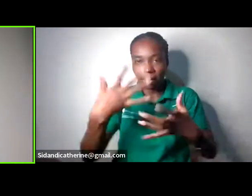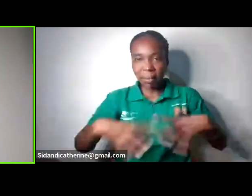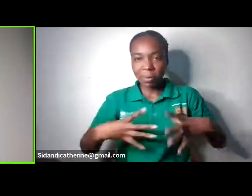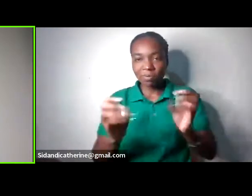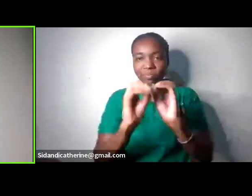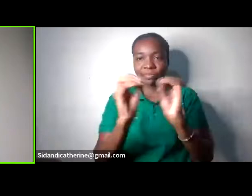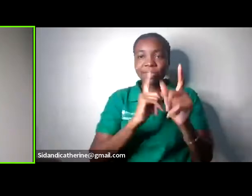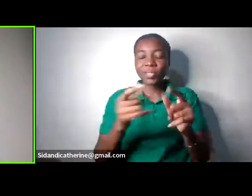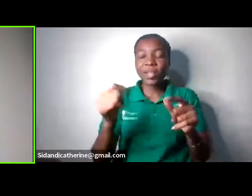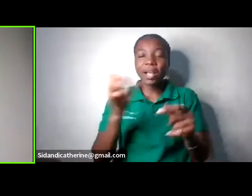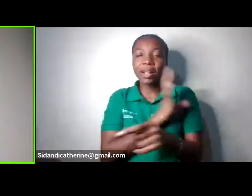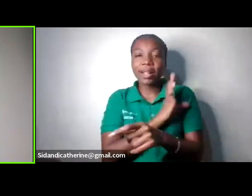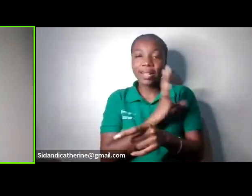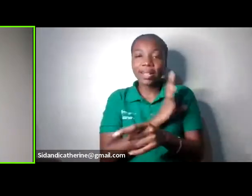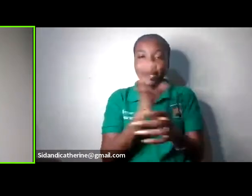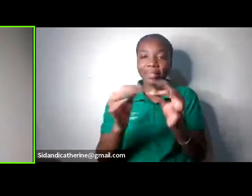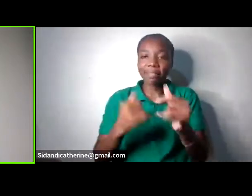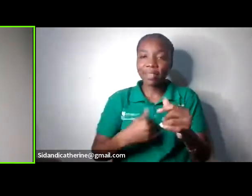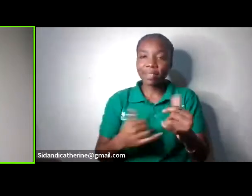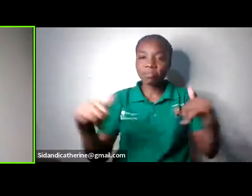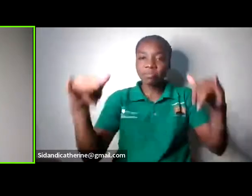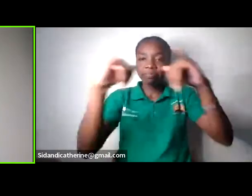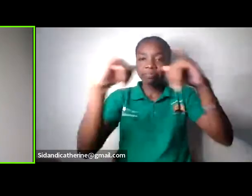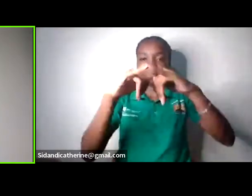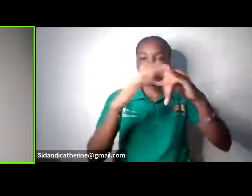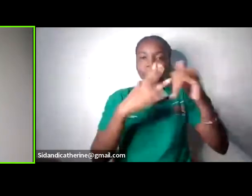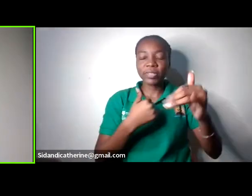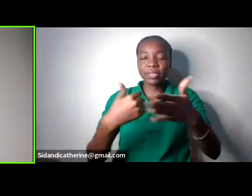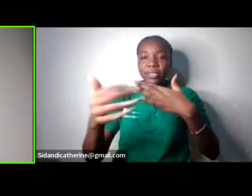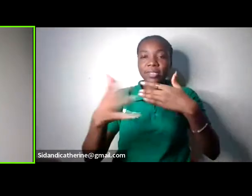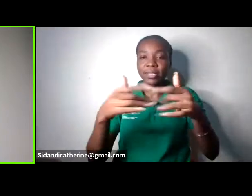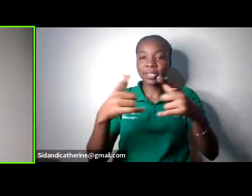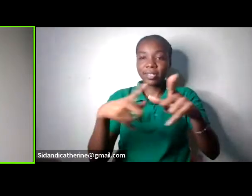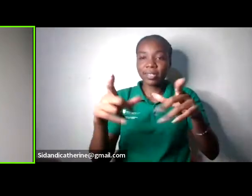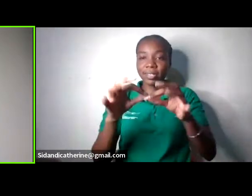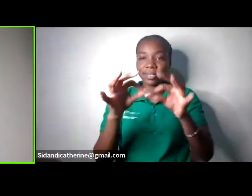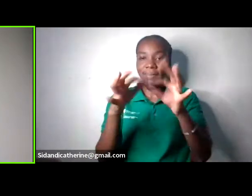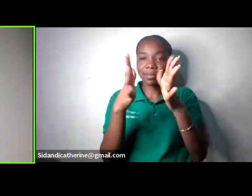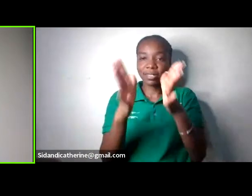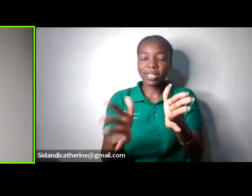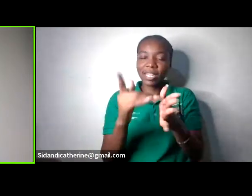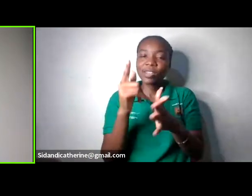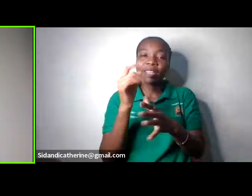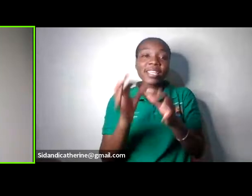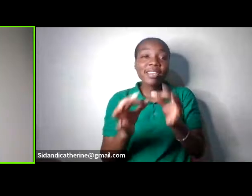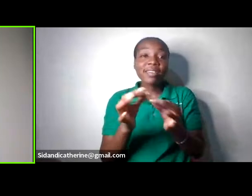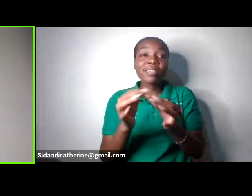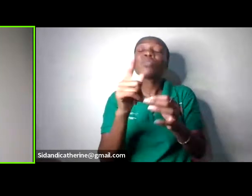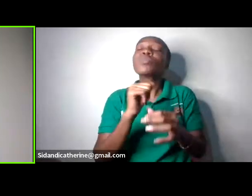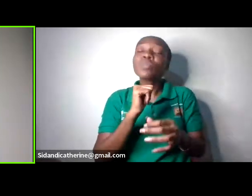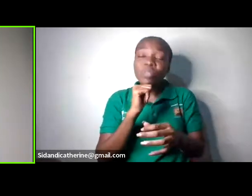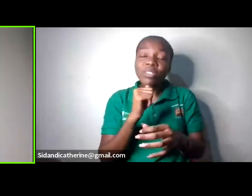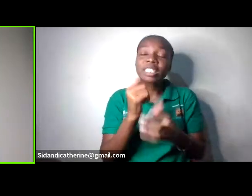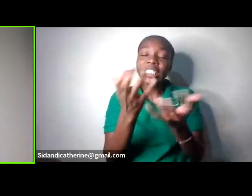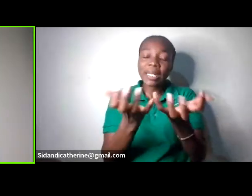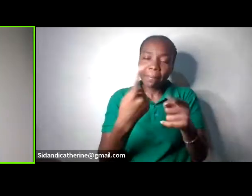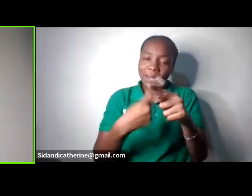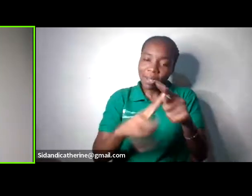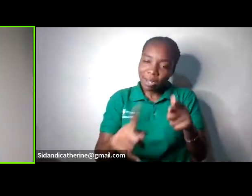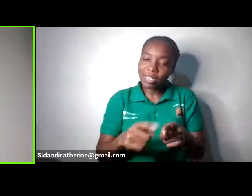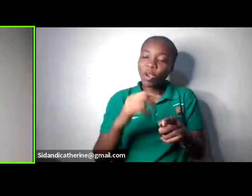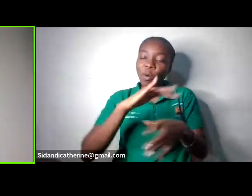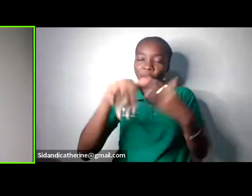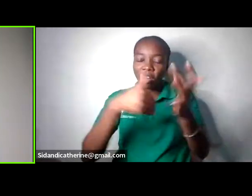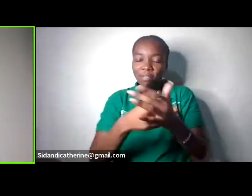Catherine Sidandi, if you have an event that requires sign language interpretation, you don't even require any event that you're hosting. You need to make sure that